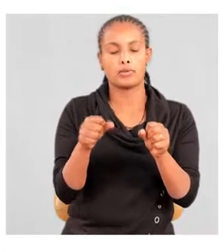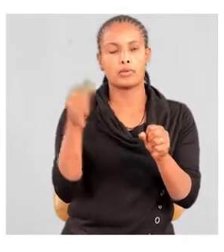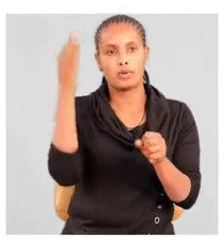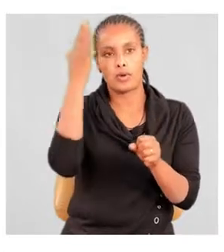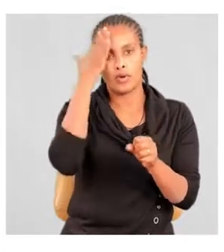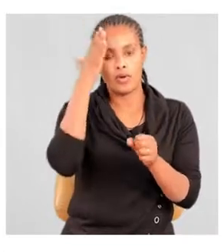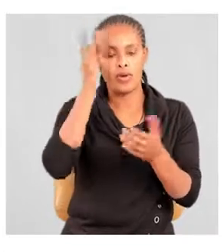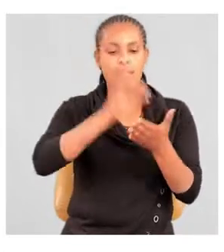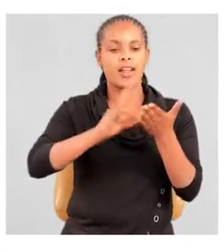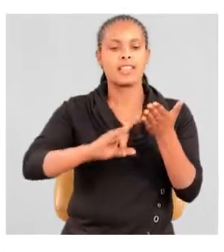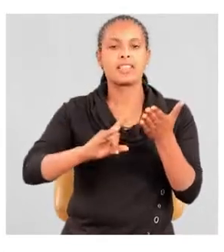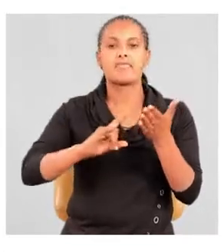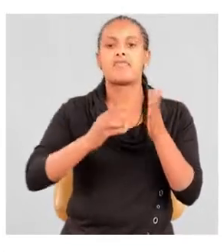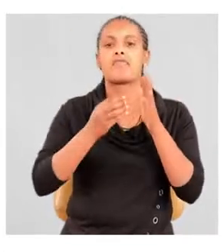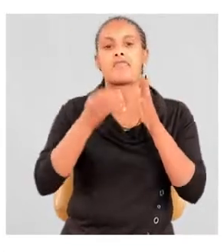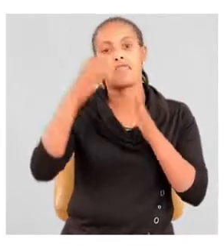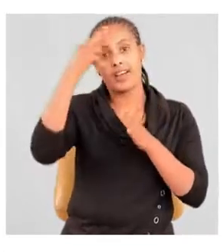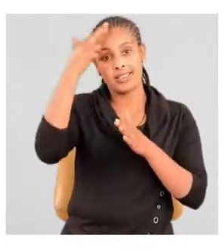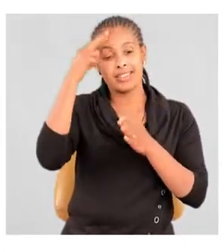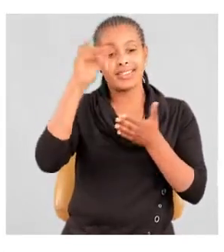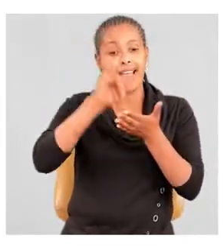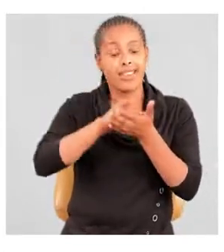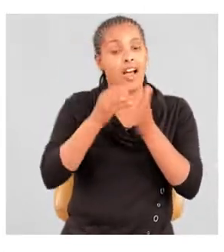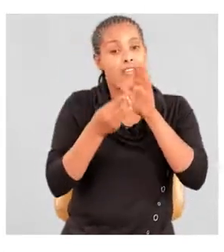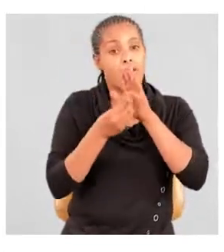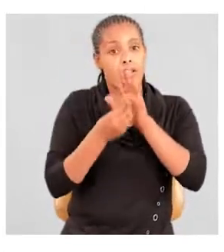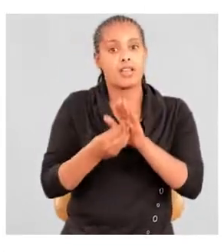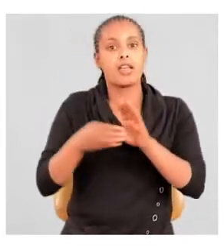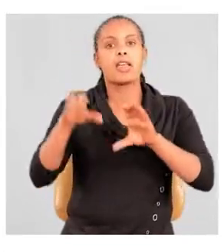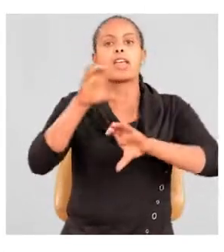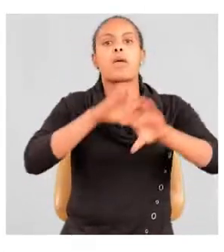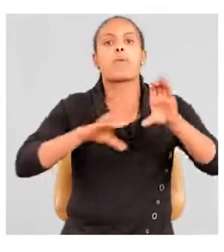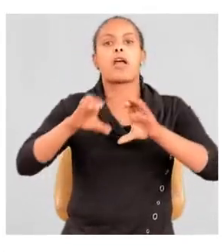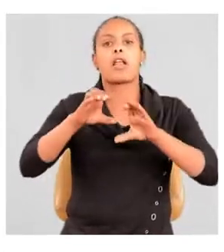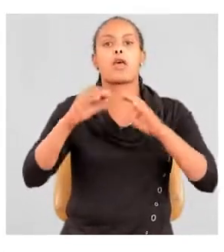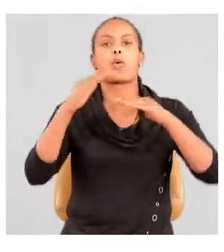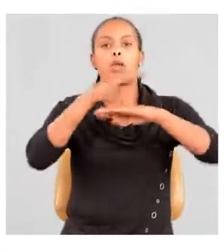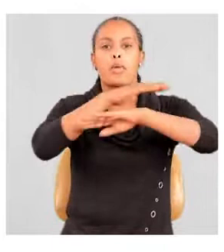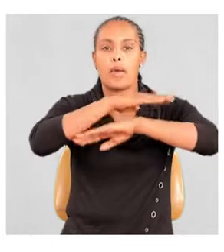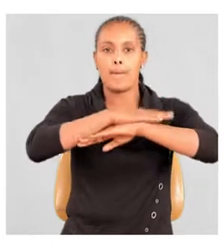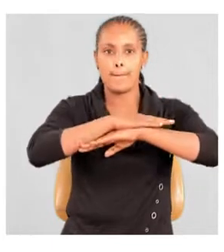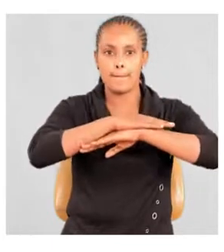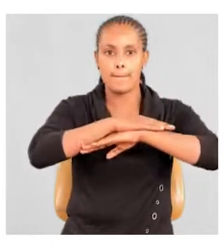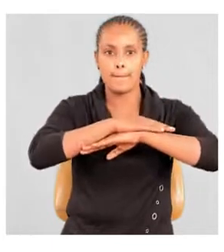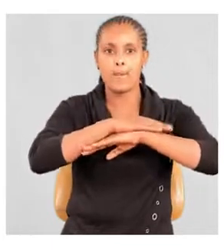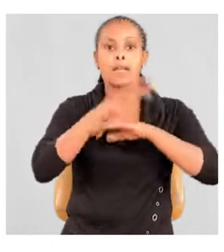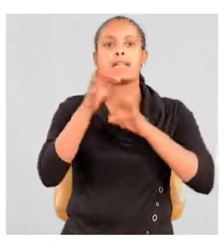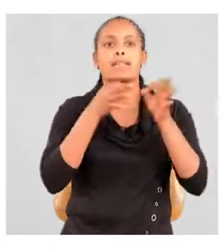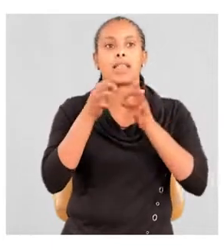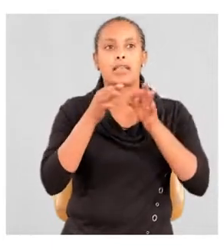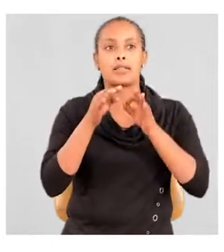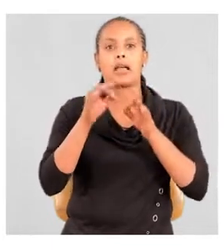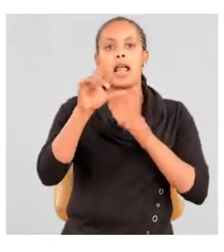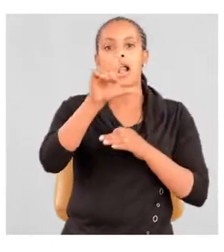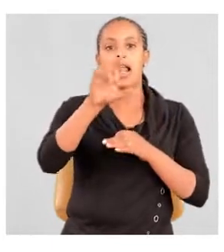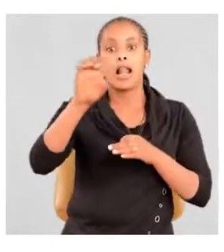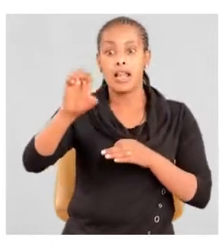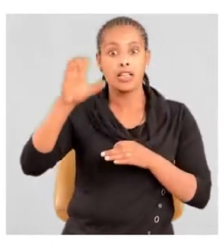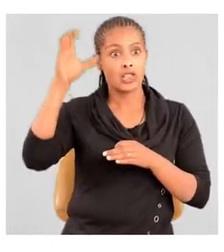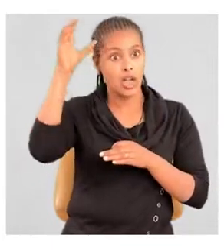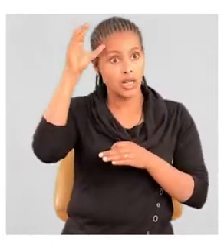to list factors that affect chemical equilibrium, state Le